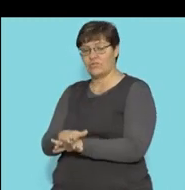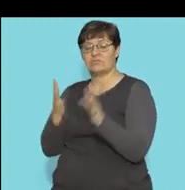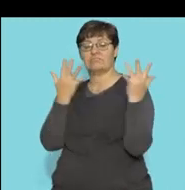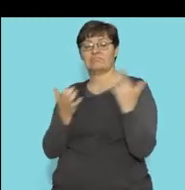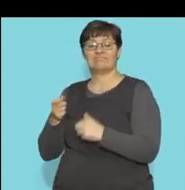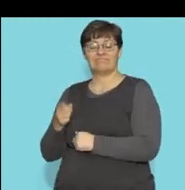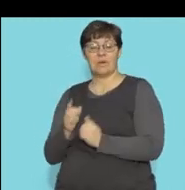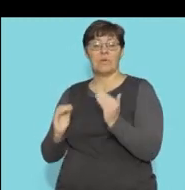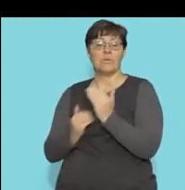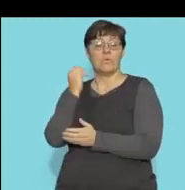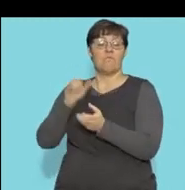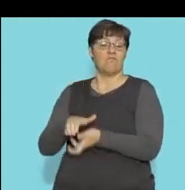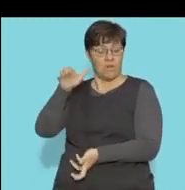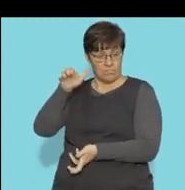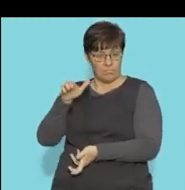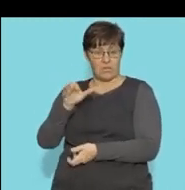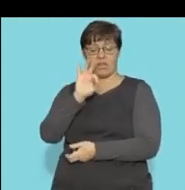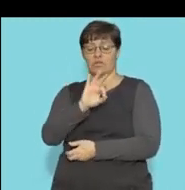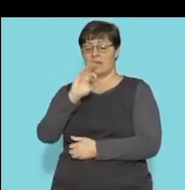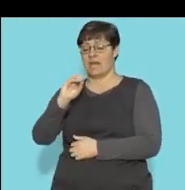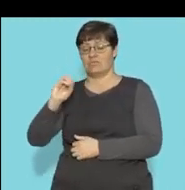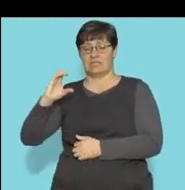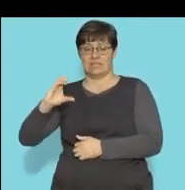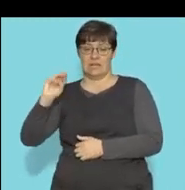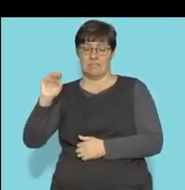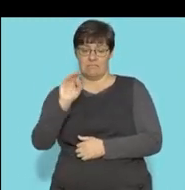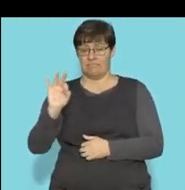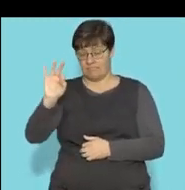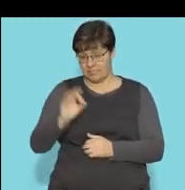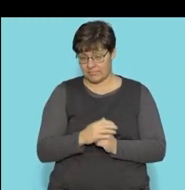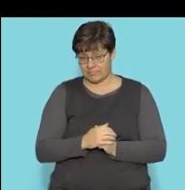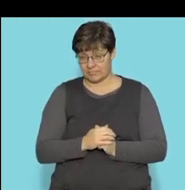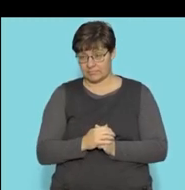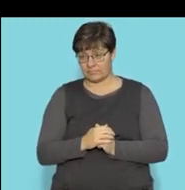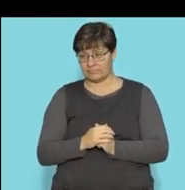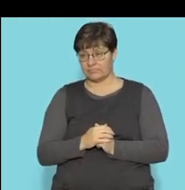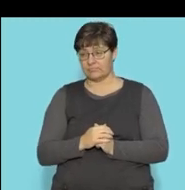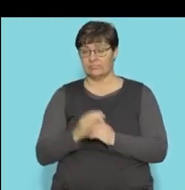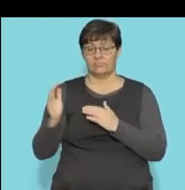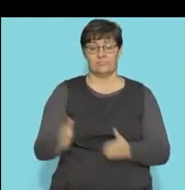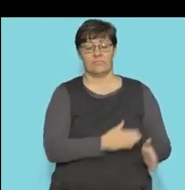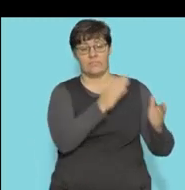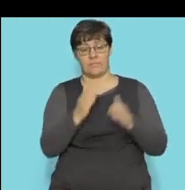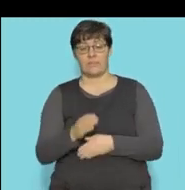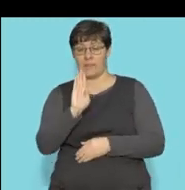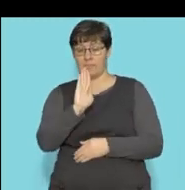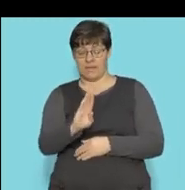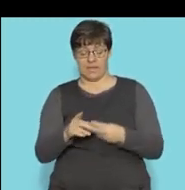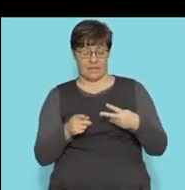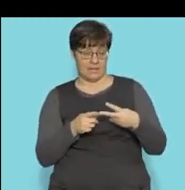my calculation because my new volume will be 300 centimeters cubed. Great, let's go on to B.